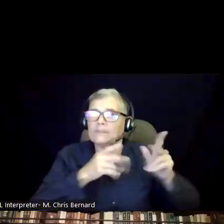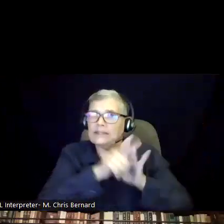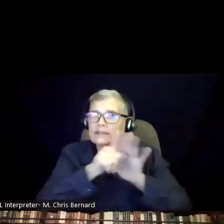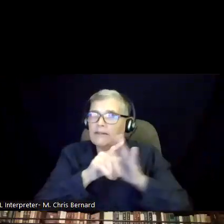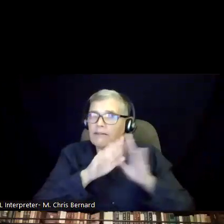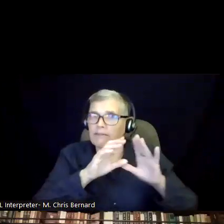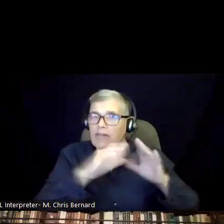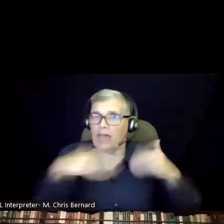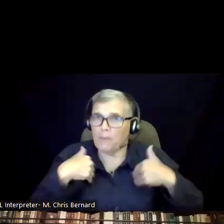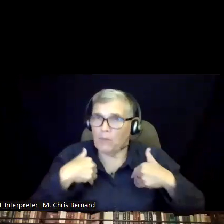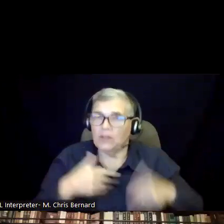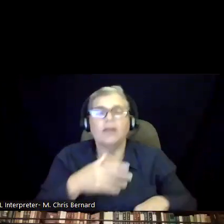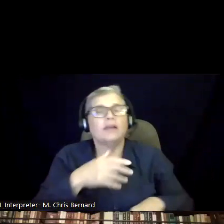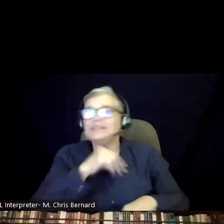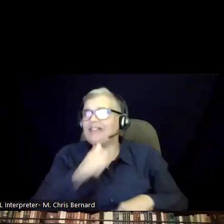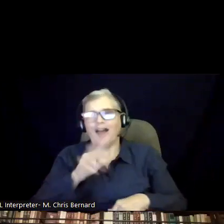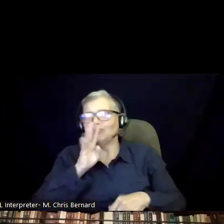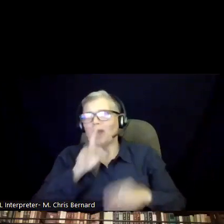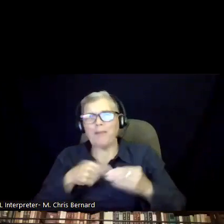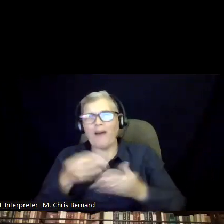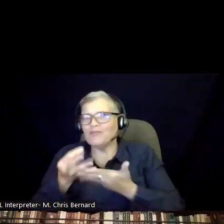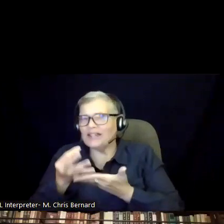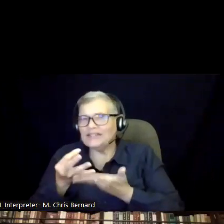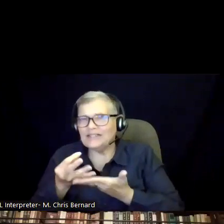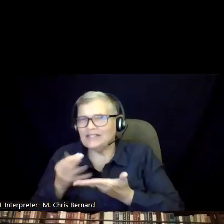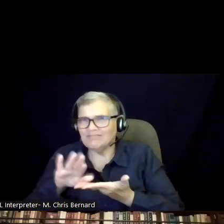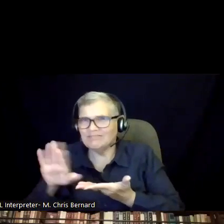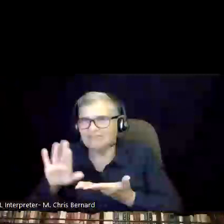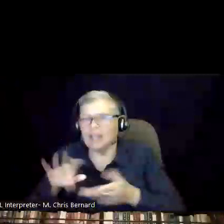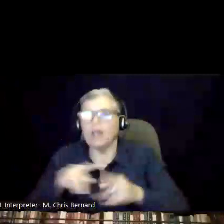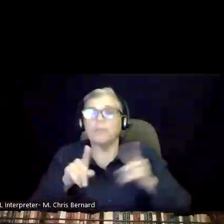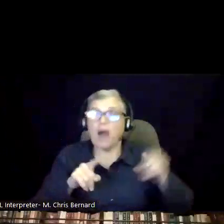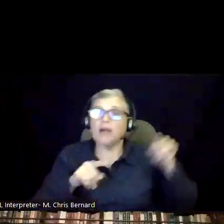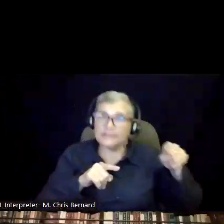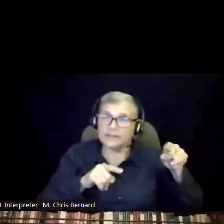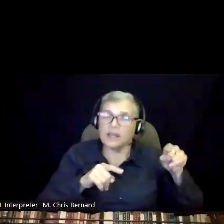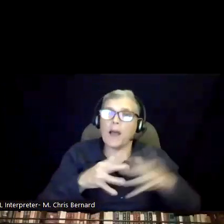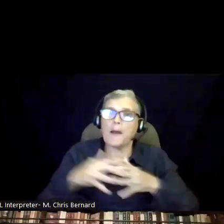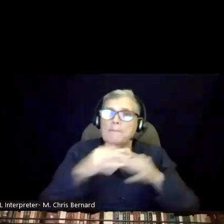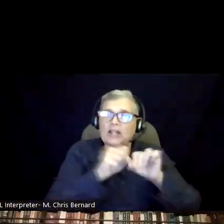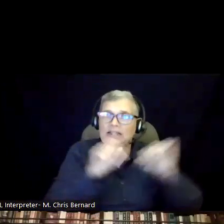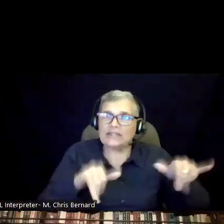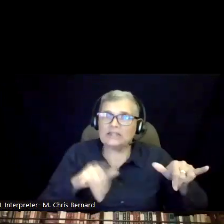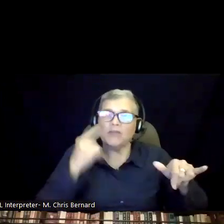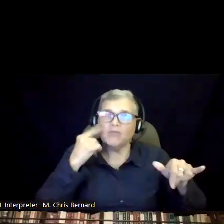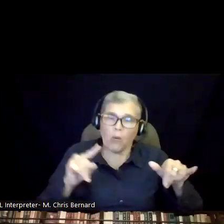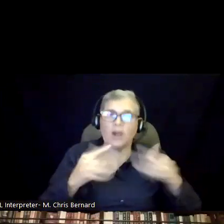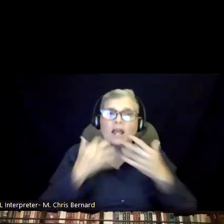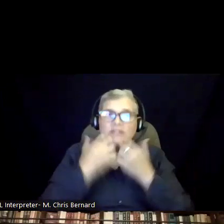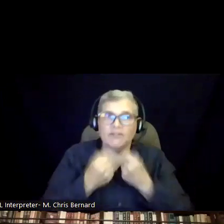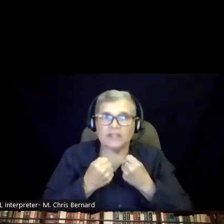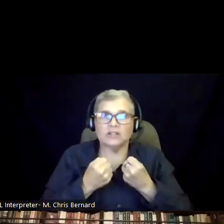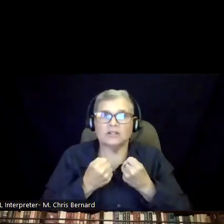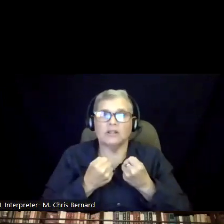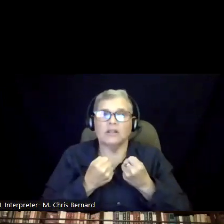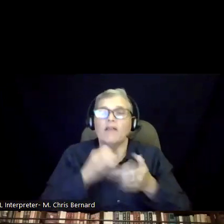the role of funding, but it's integrally tied to the American system of conservation funding, by which